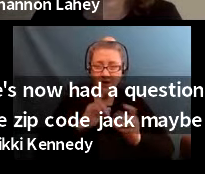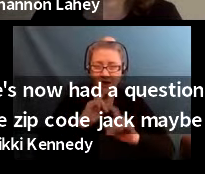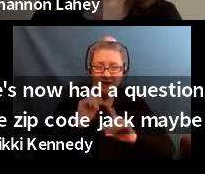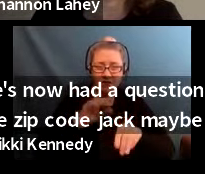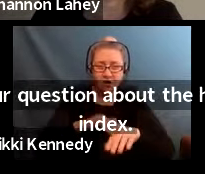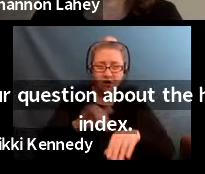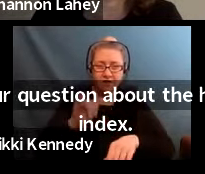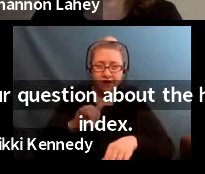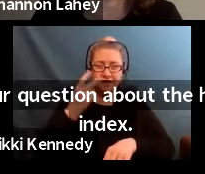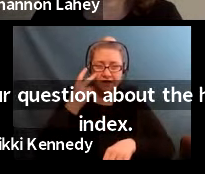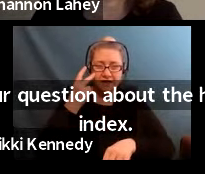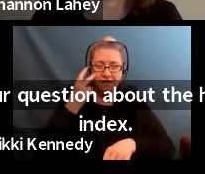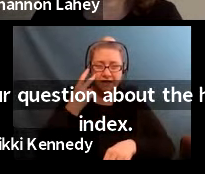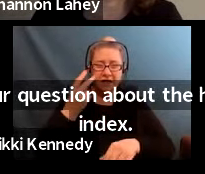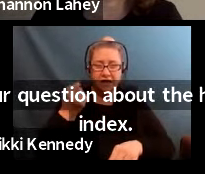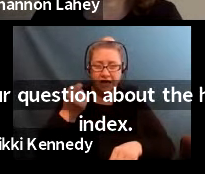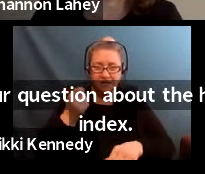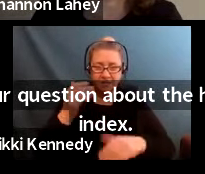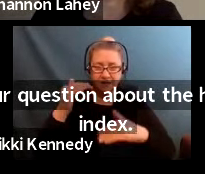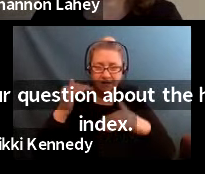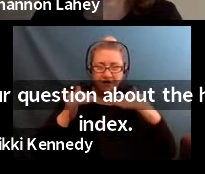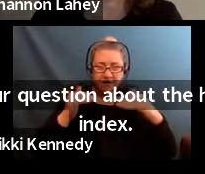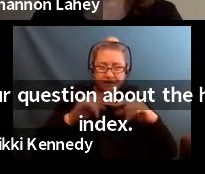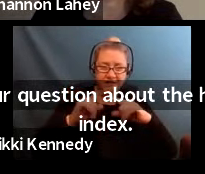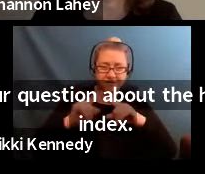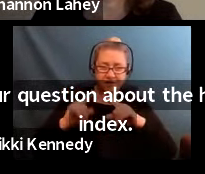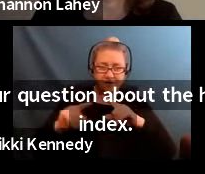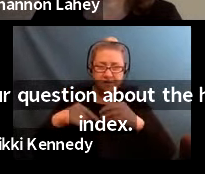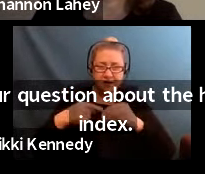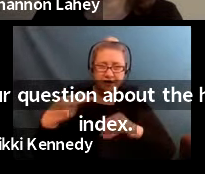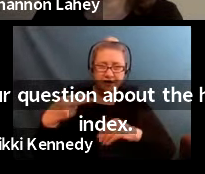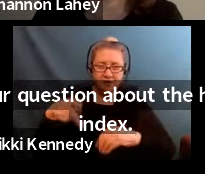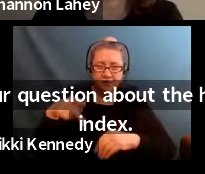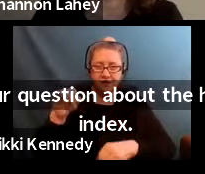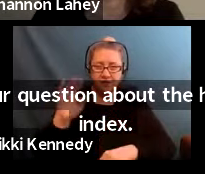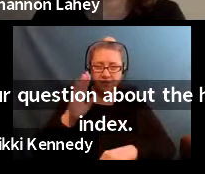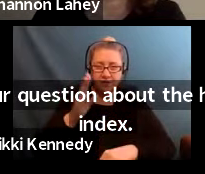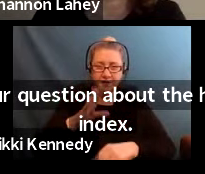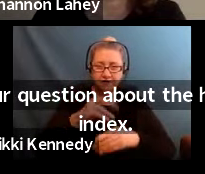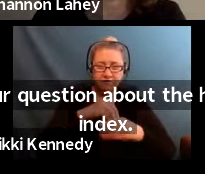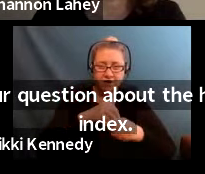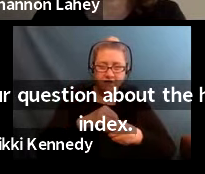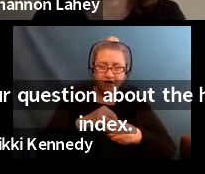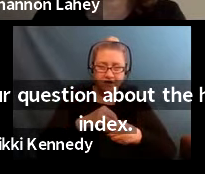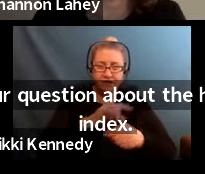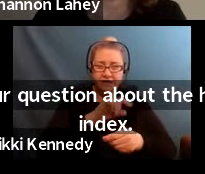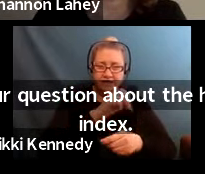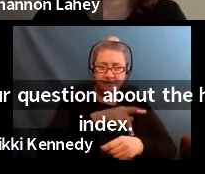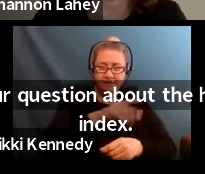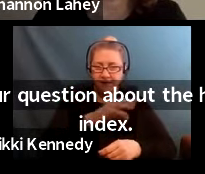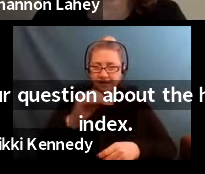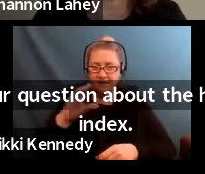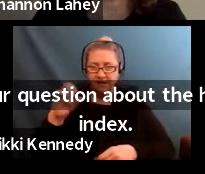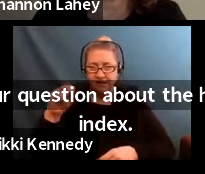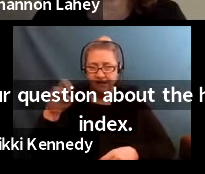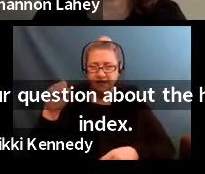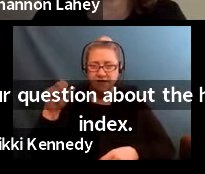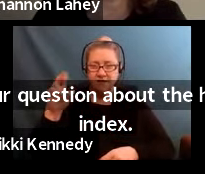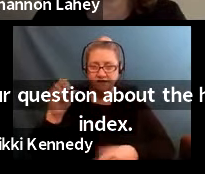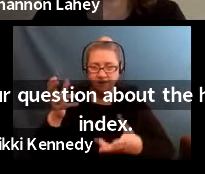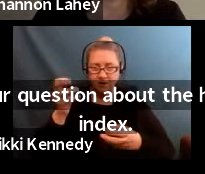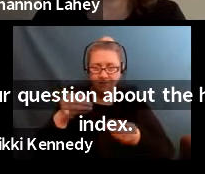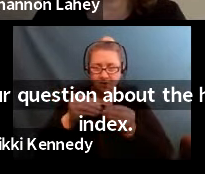of inconsistency in the slides with respect to whether the HPI will be calculated by census tract or zip code, and wanted to know that detail. So thank you